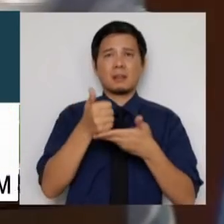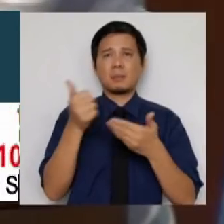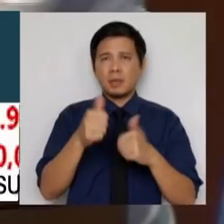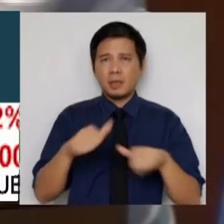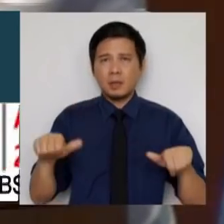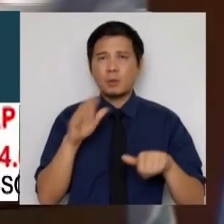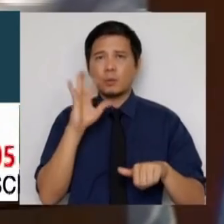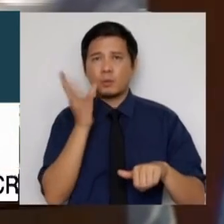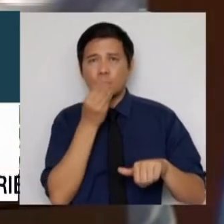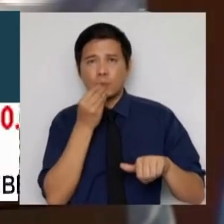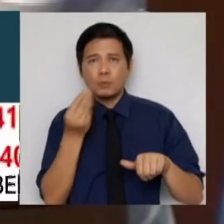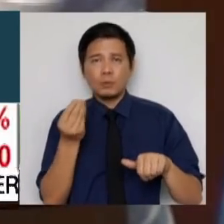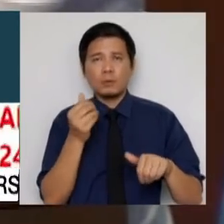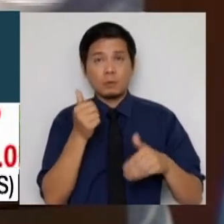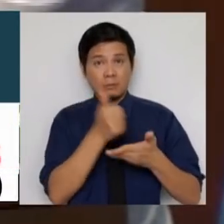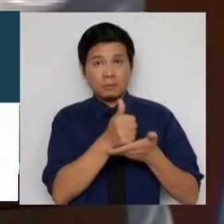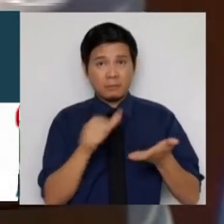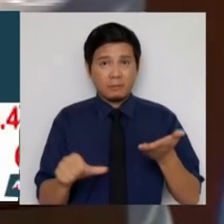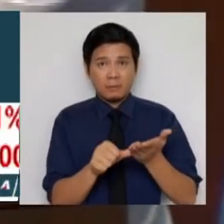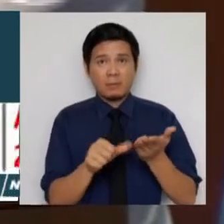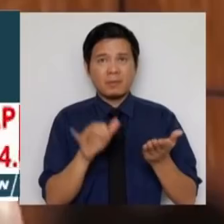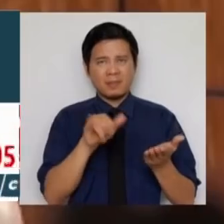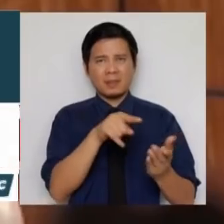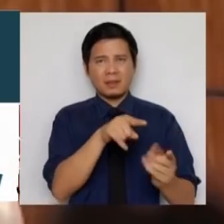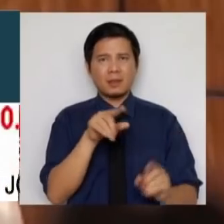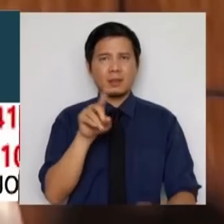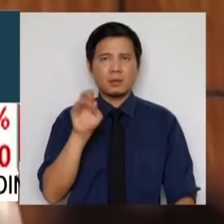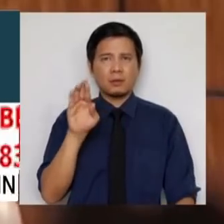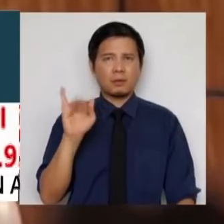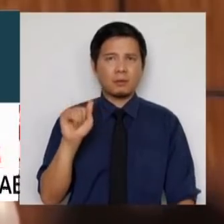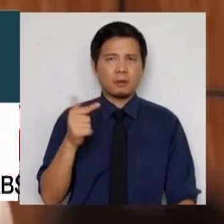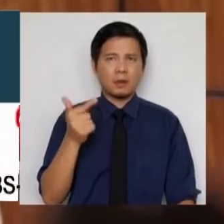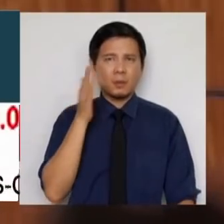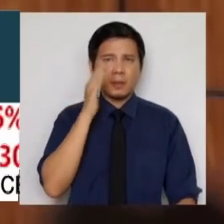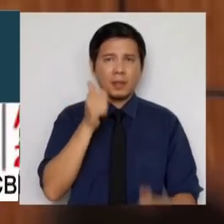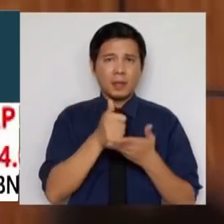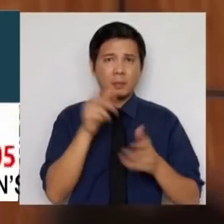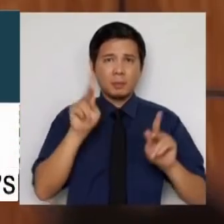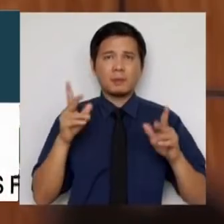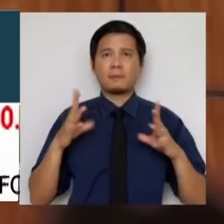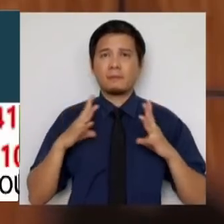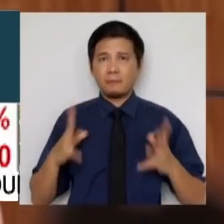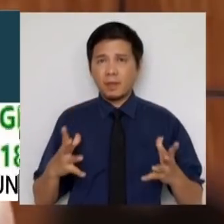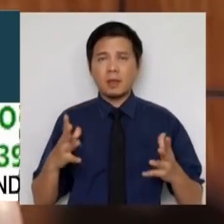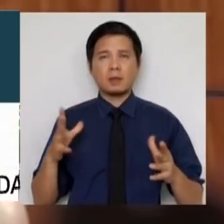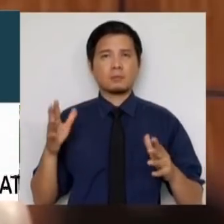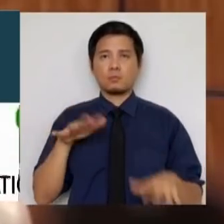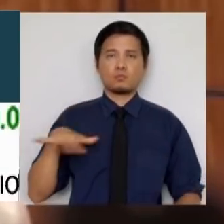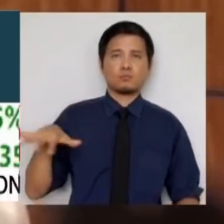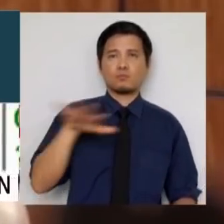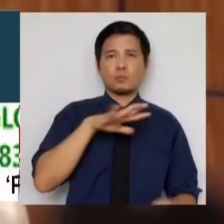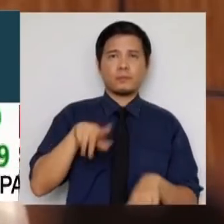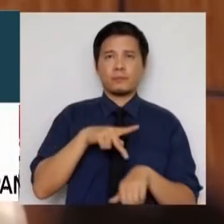help many people. Or all people, the whole country is afflicted with COVID. So